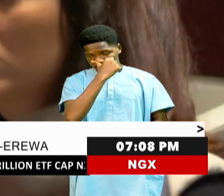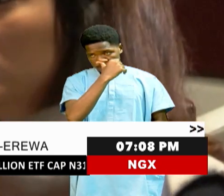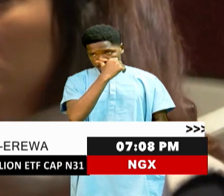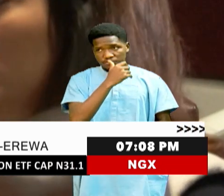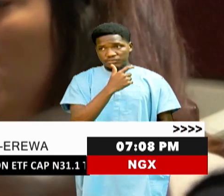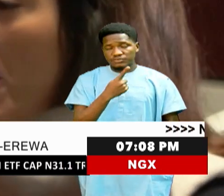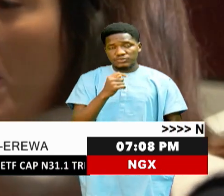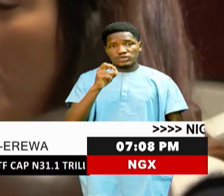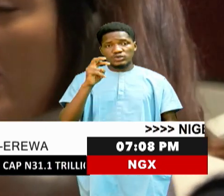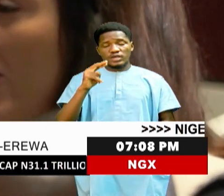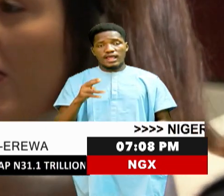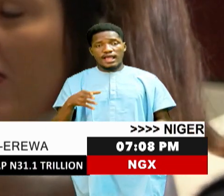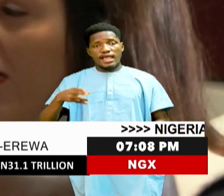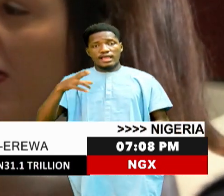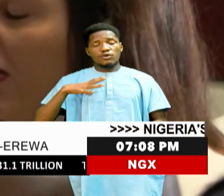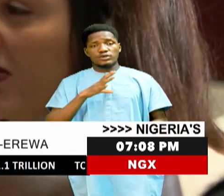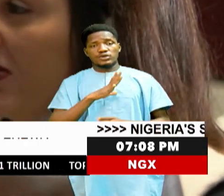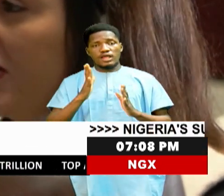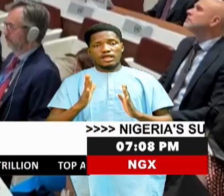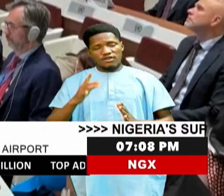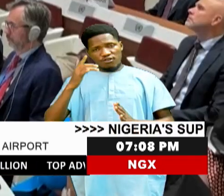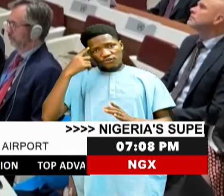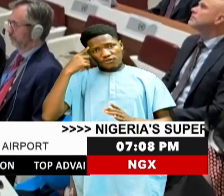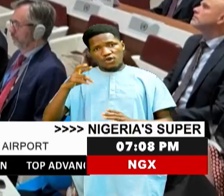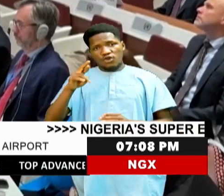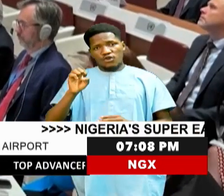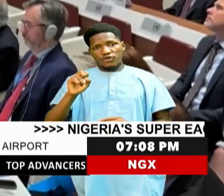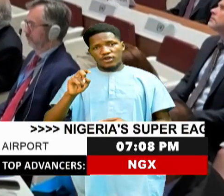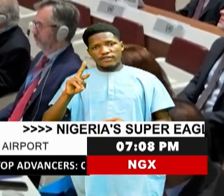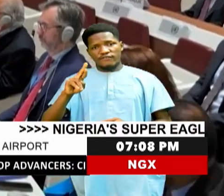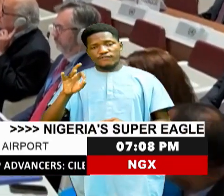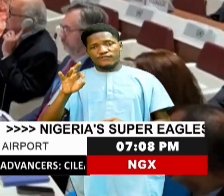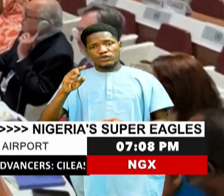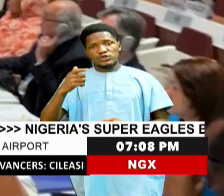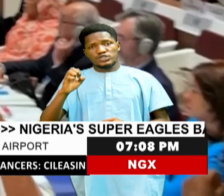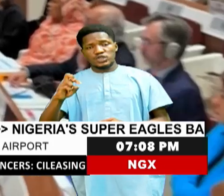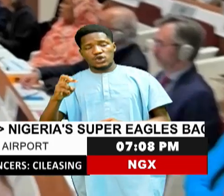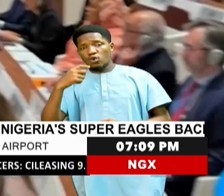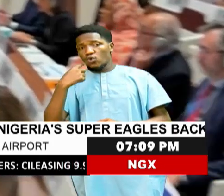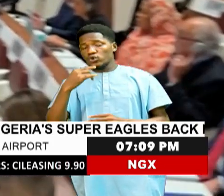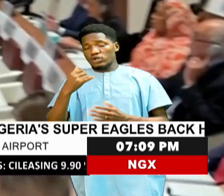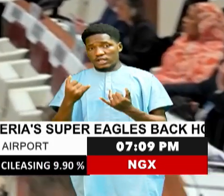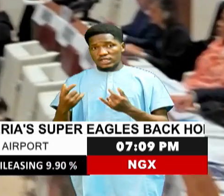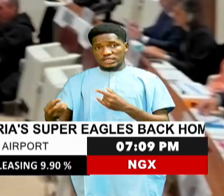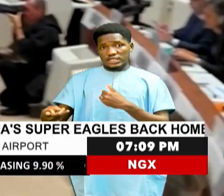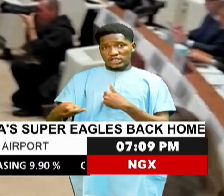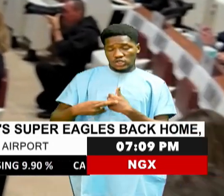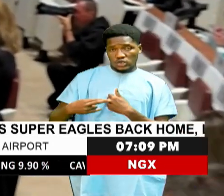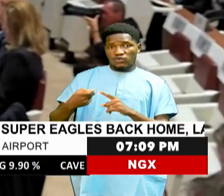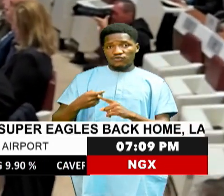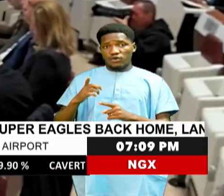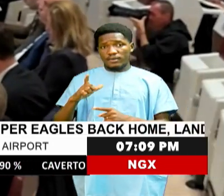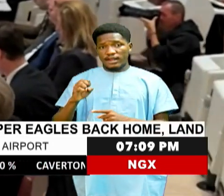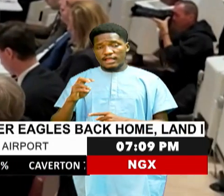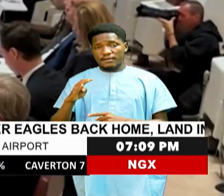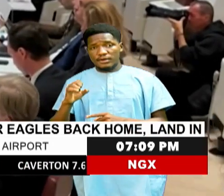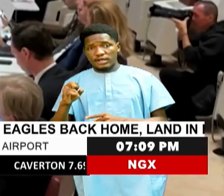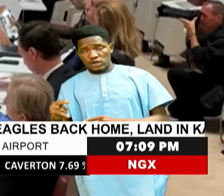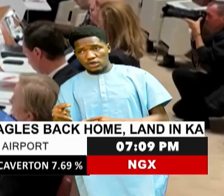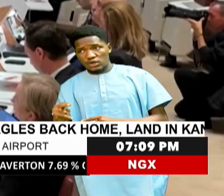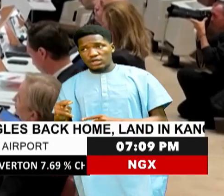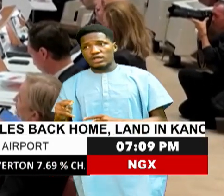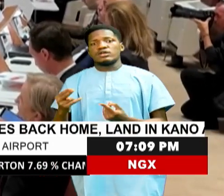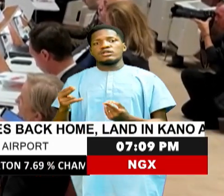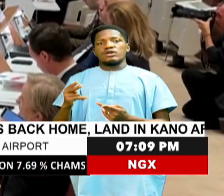UN High Commissioner for Refugees, who just returned from Lebanon and neighboring Syria while paying tribute to UNHCR workers killed in